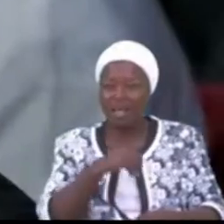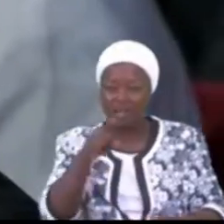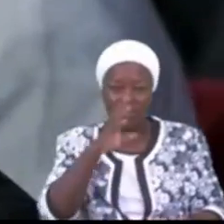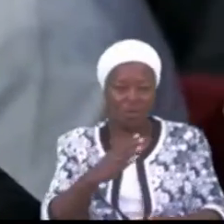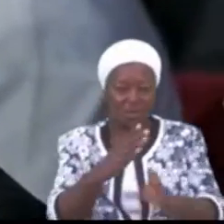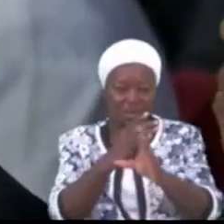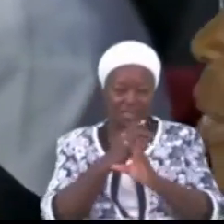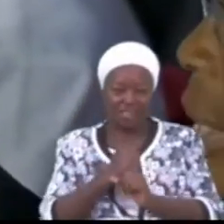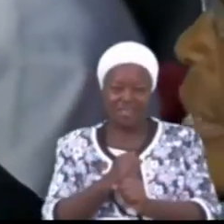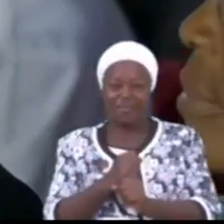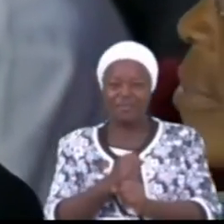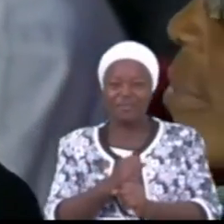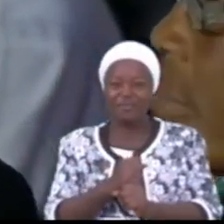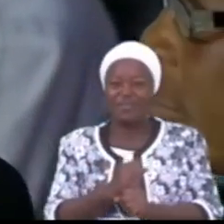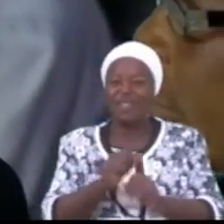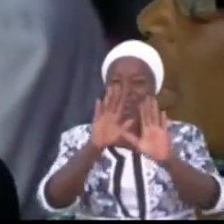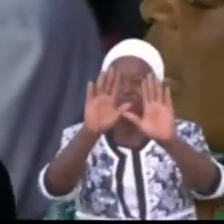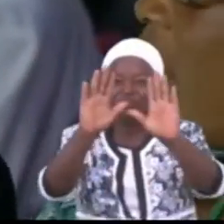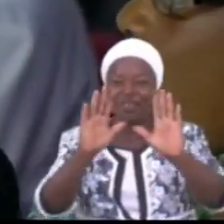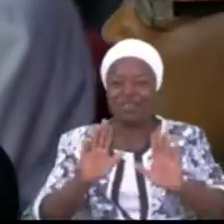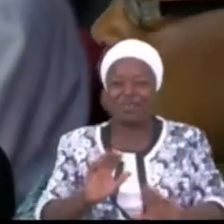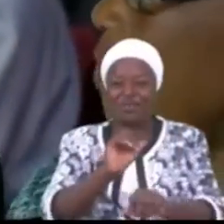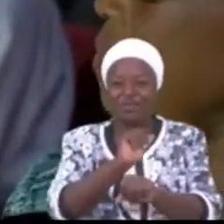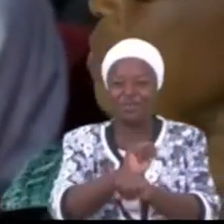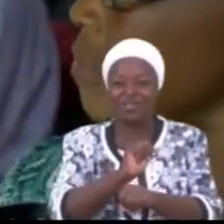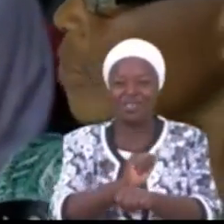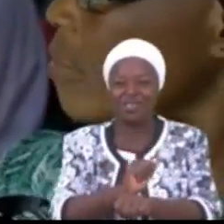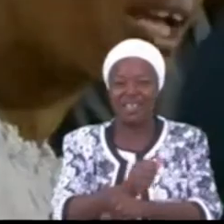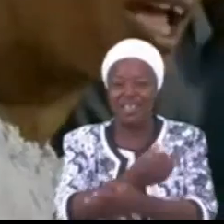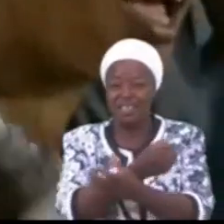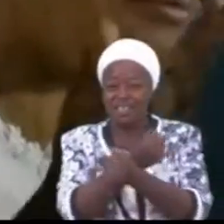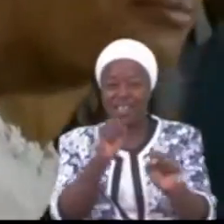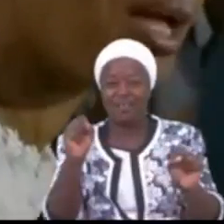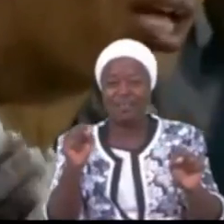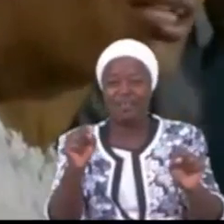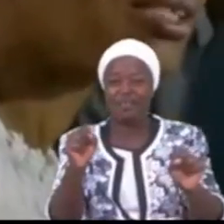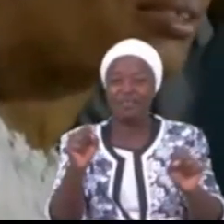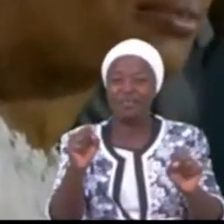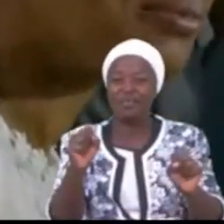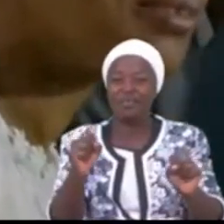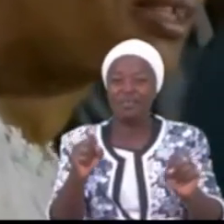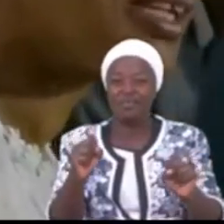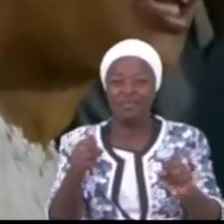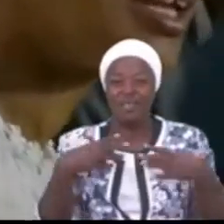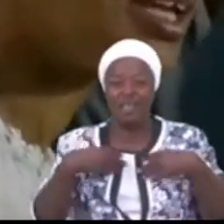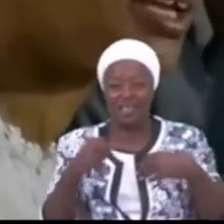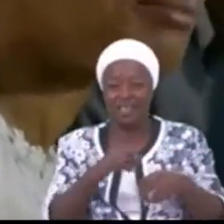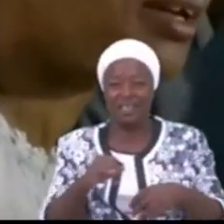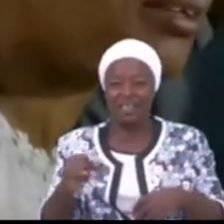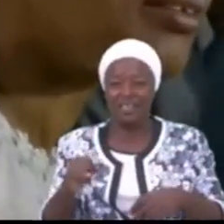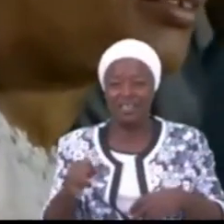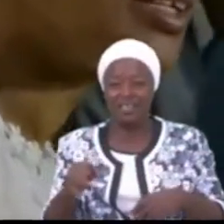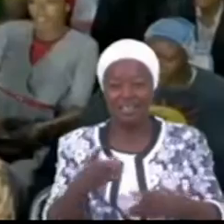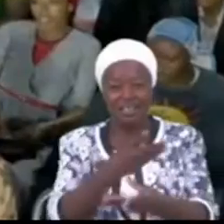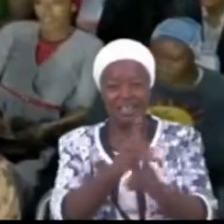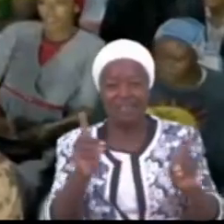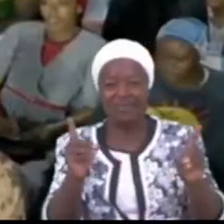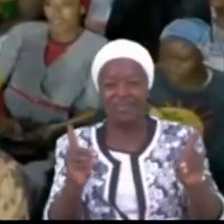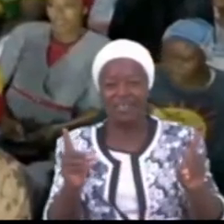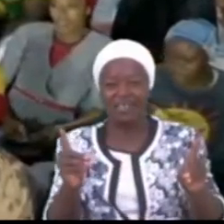Amen. Miracle. Amen. Salvation. Amen. Healing.